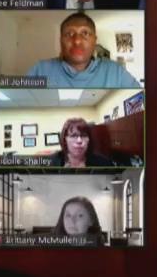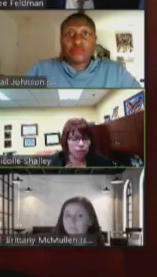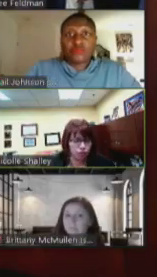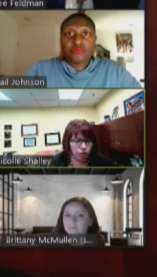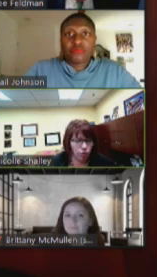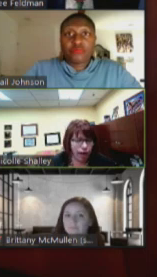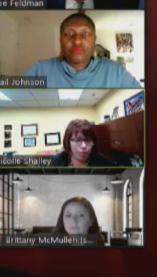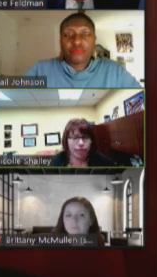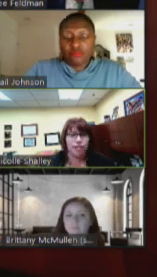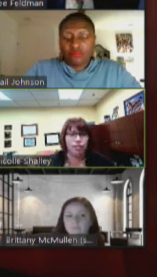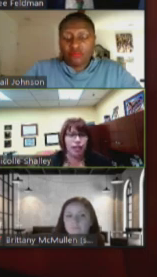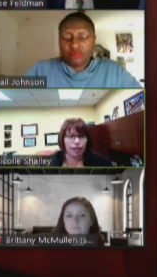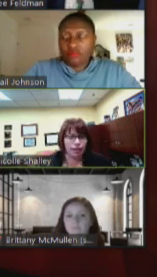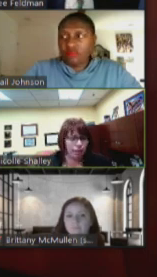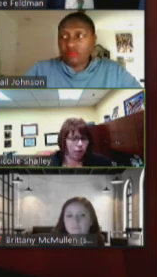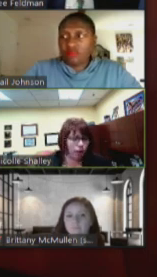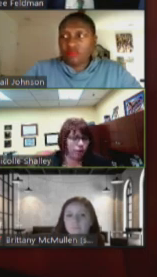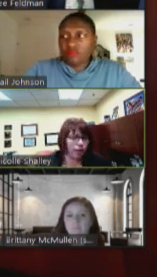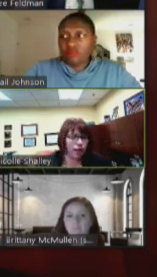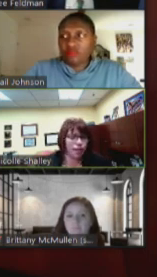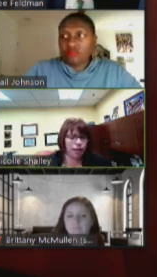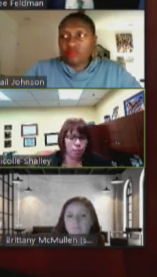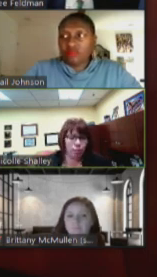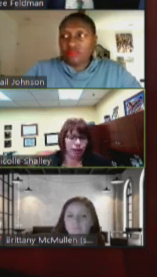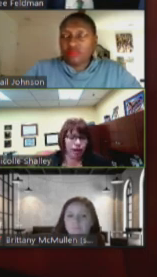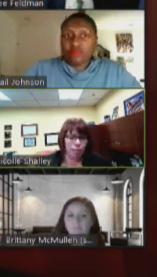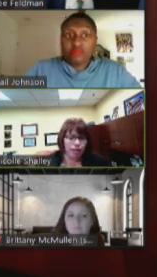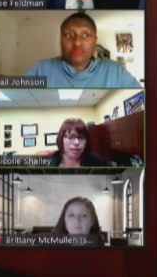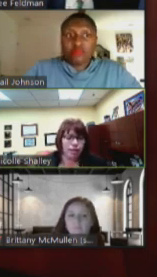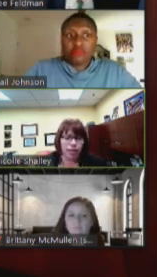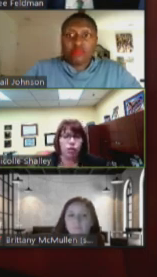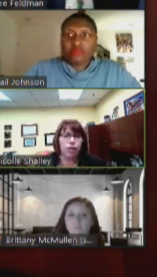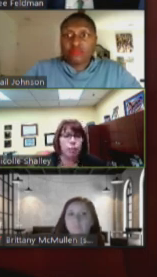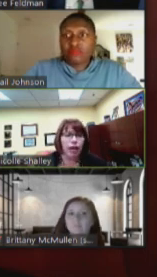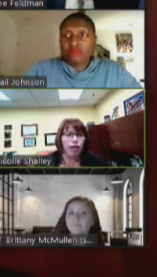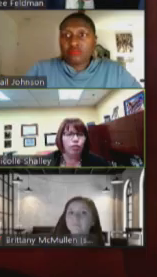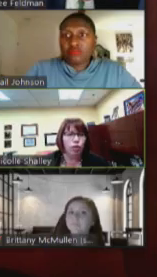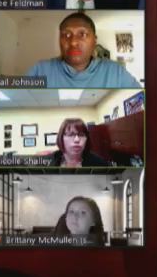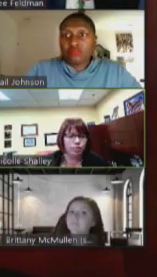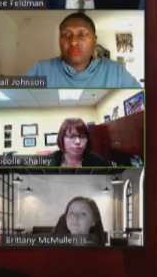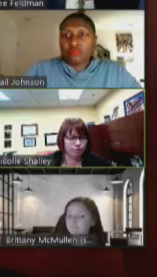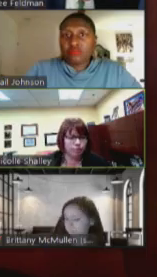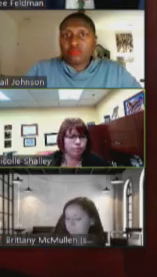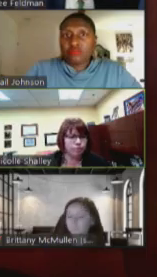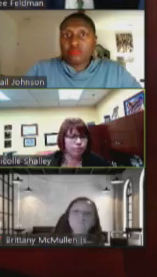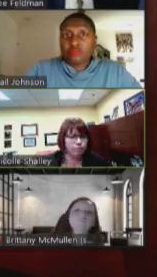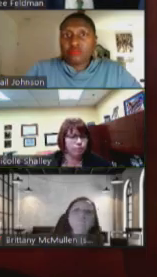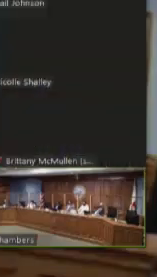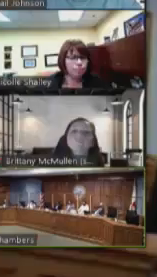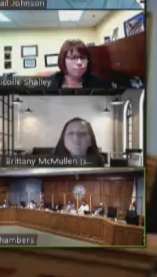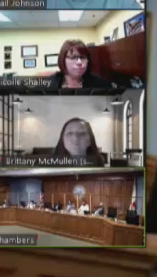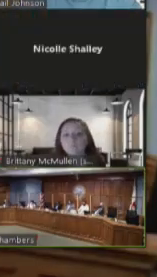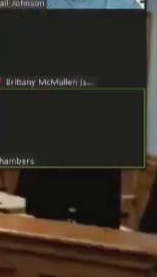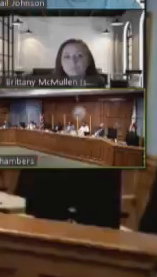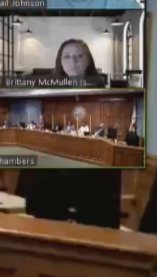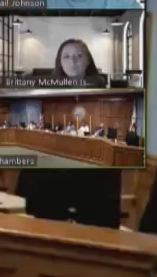the petitioner or applicant if they'd like to make one, then public comment, then you deliberate and vote. Okay, thank you, Ms.